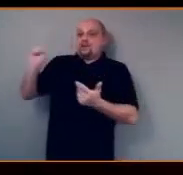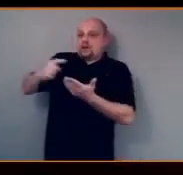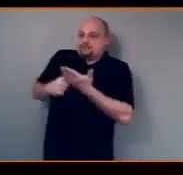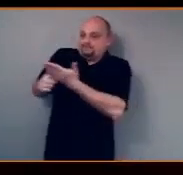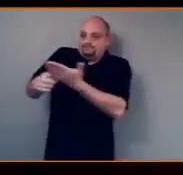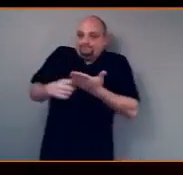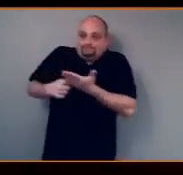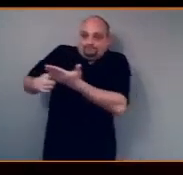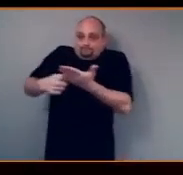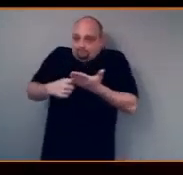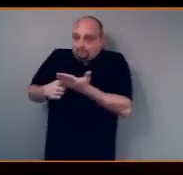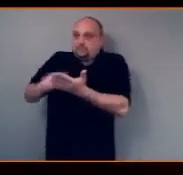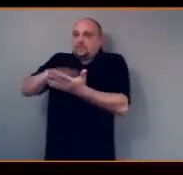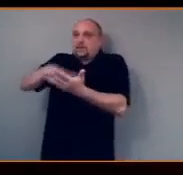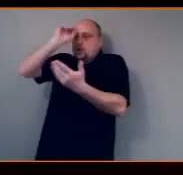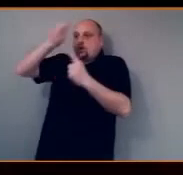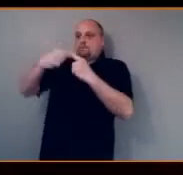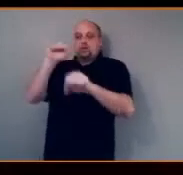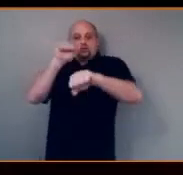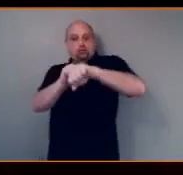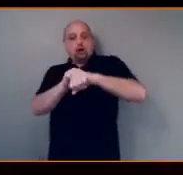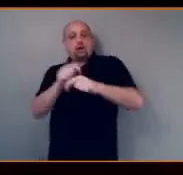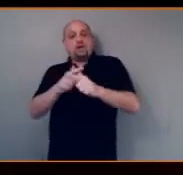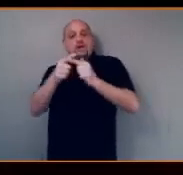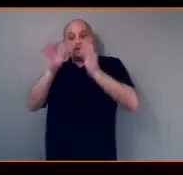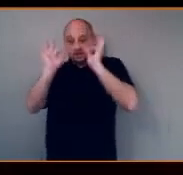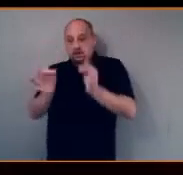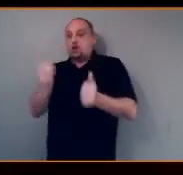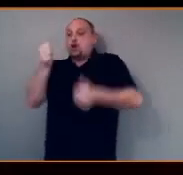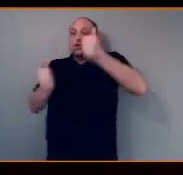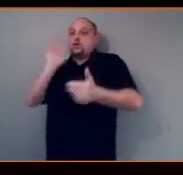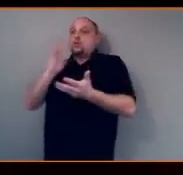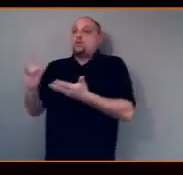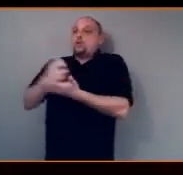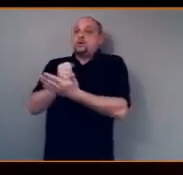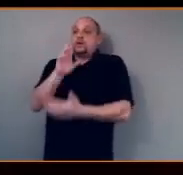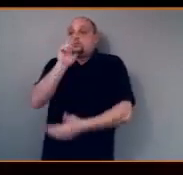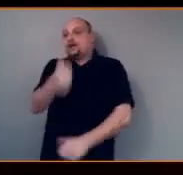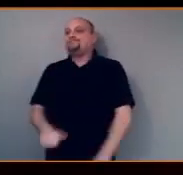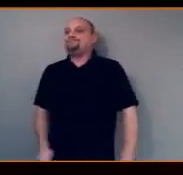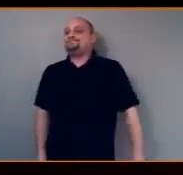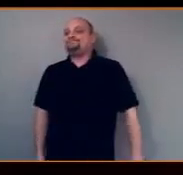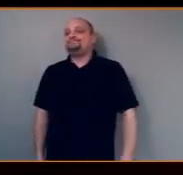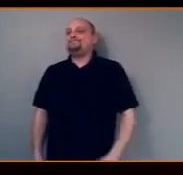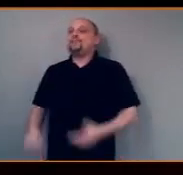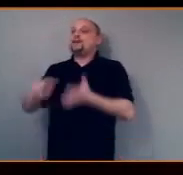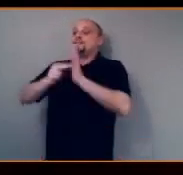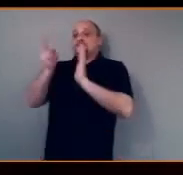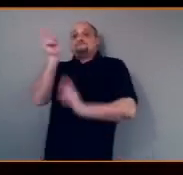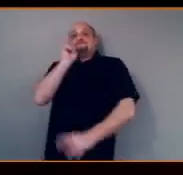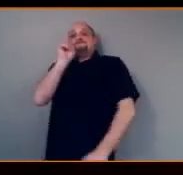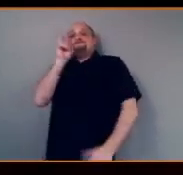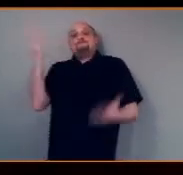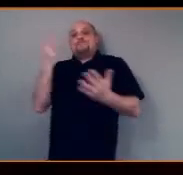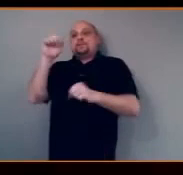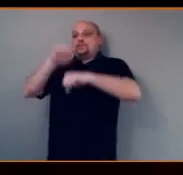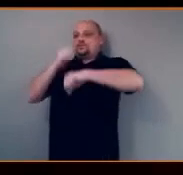conversations and learn about the rocks and decide which ones we want to collect. So we'll have to see what the rocks look